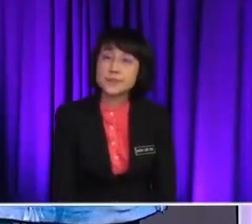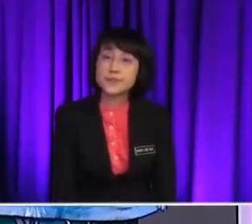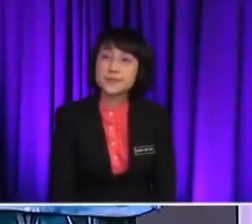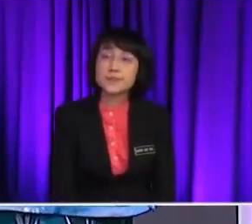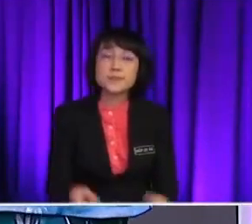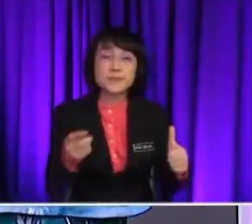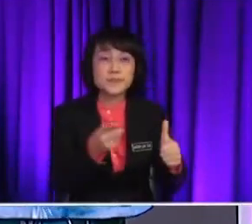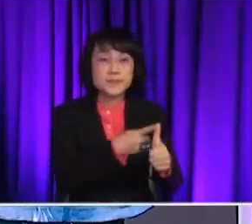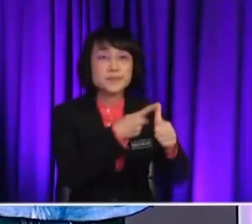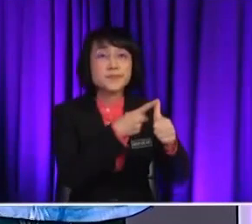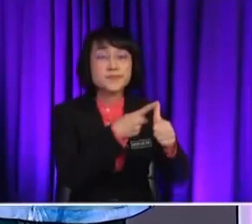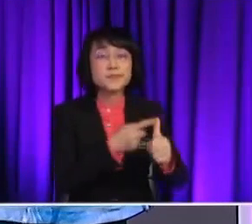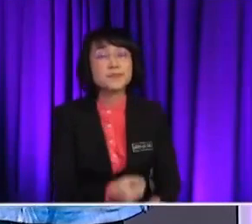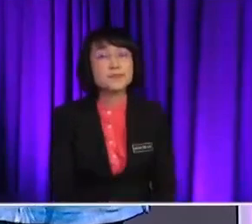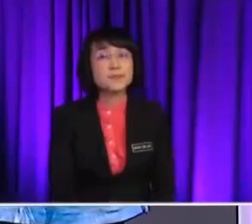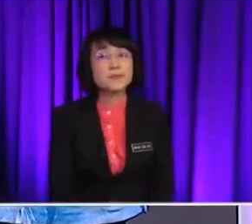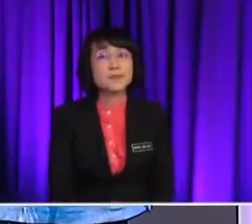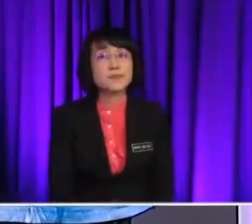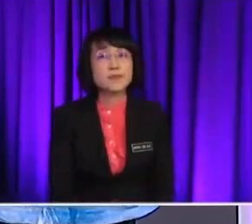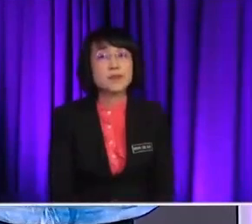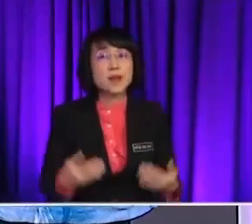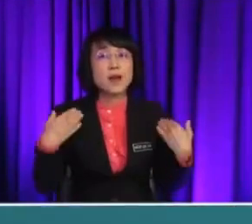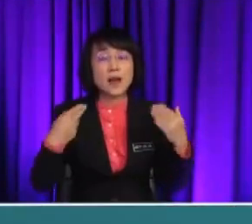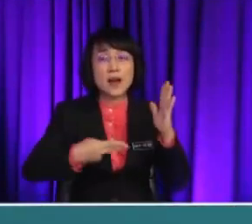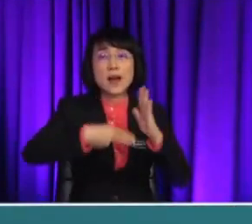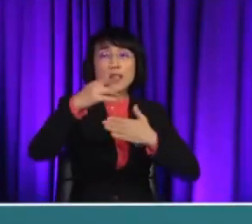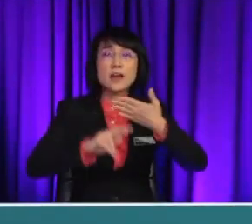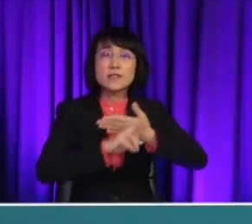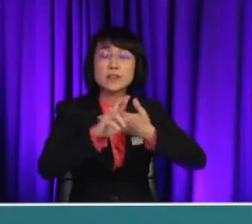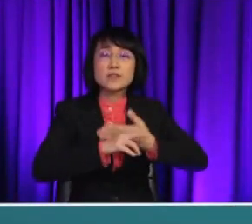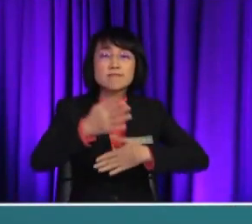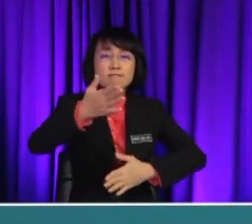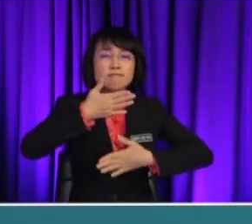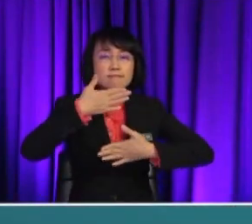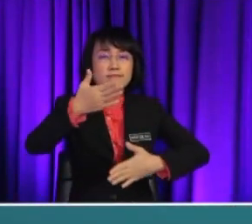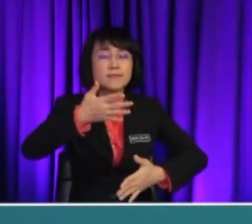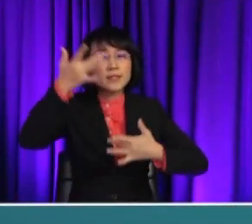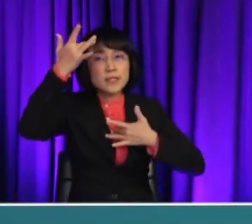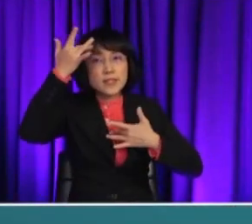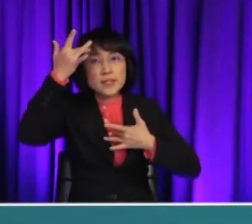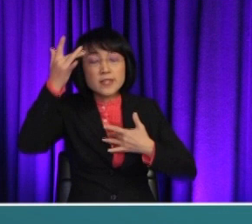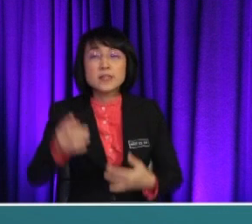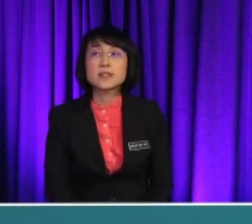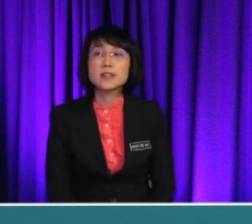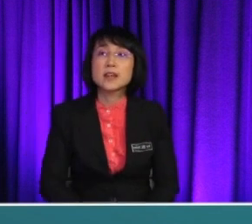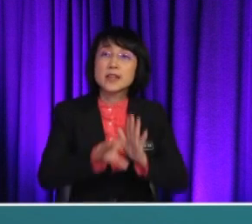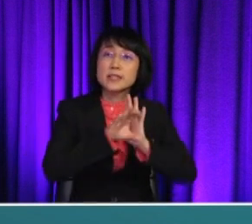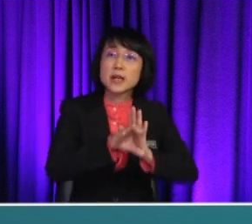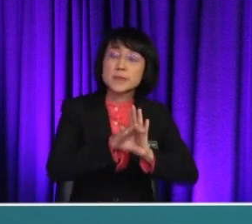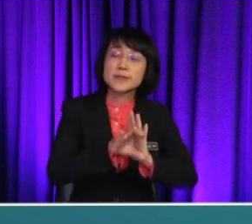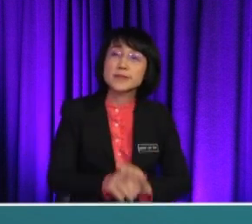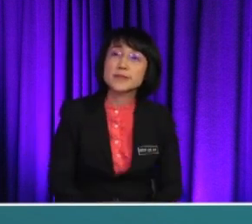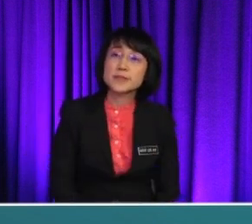the first one. Okay, we may have a higher risk of respiratory diseases. For example, like just now, our pupils